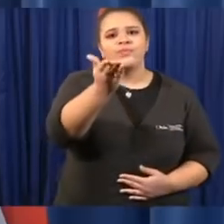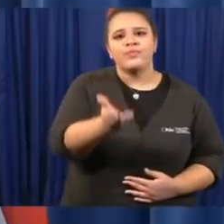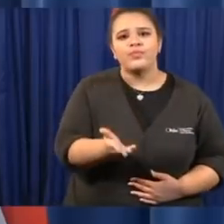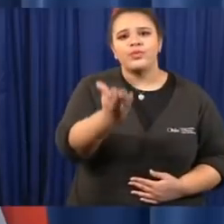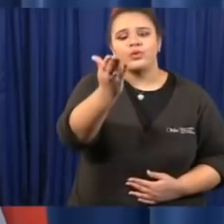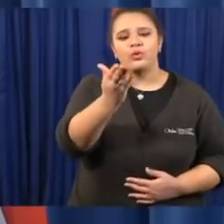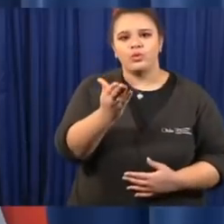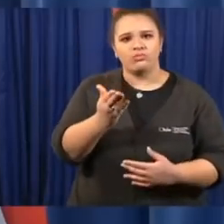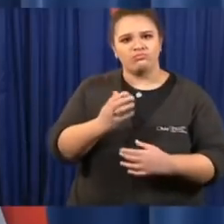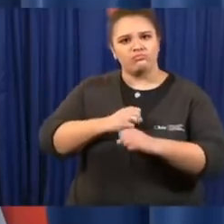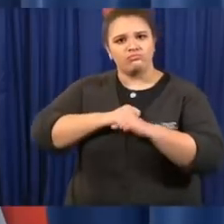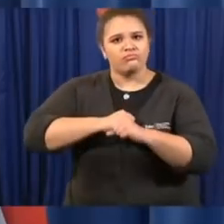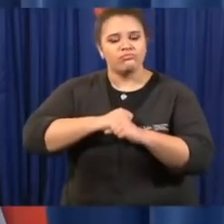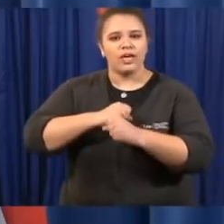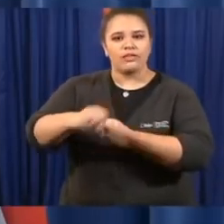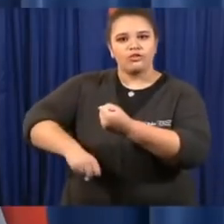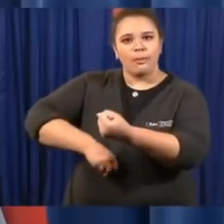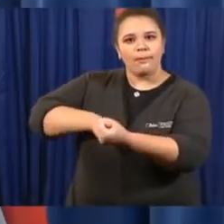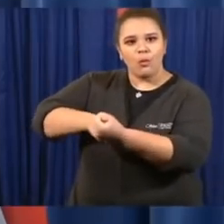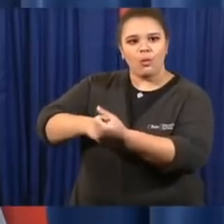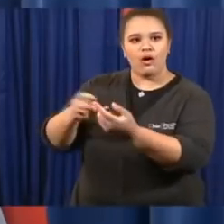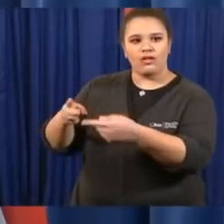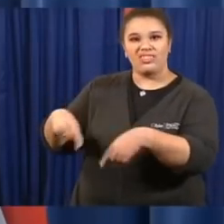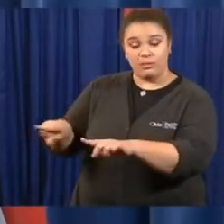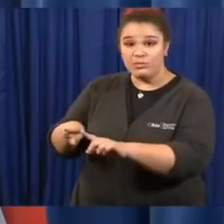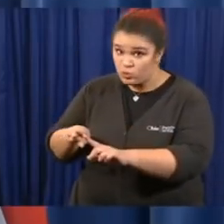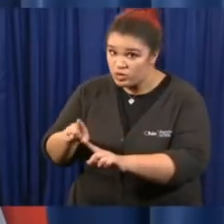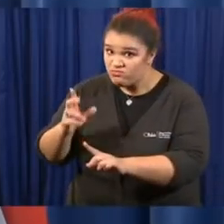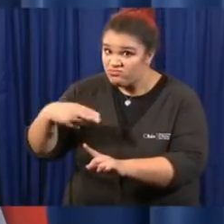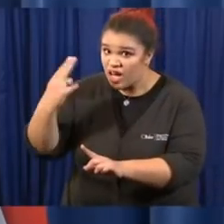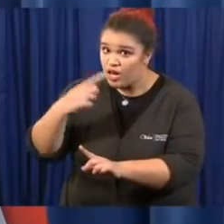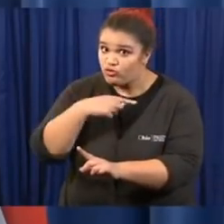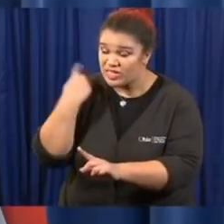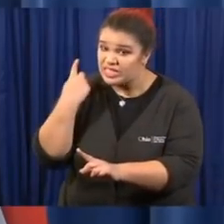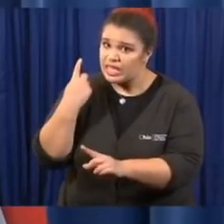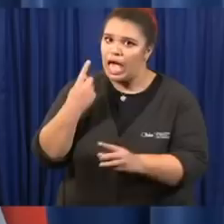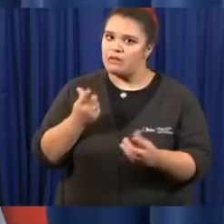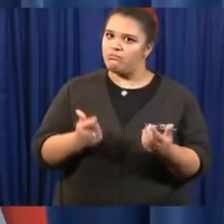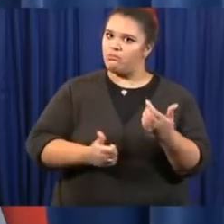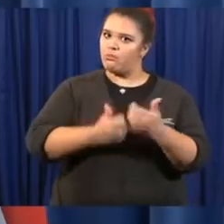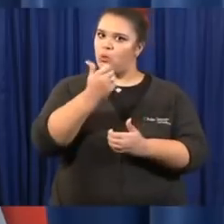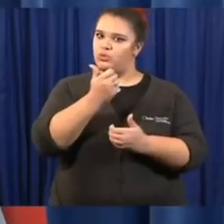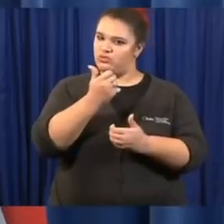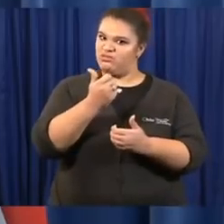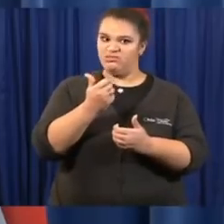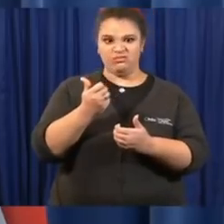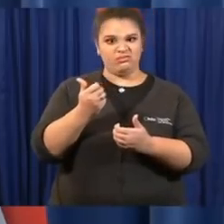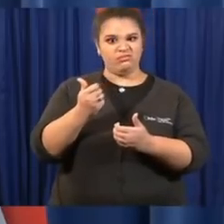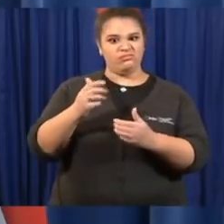those kind of workers who represent a large portion of the population?